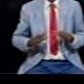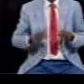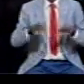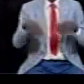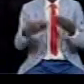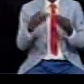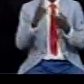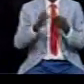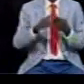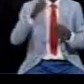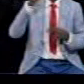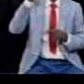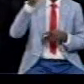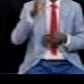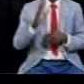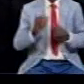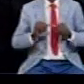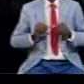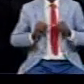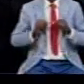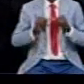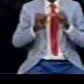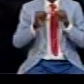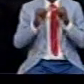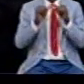still. Give unto God